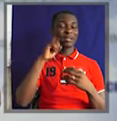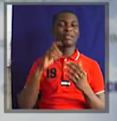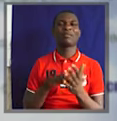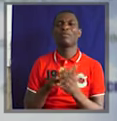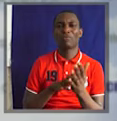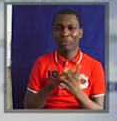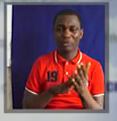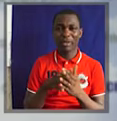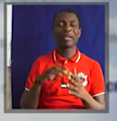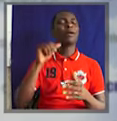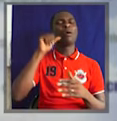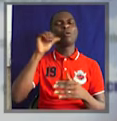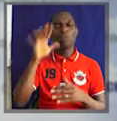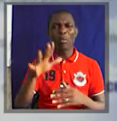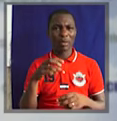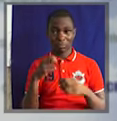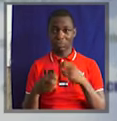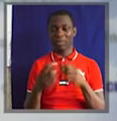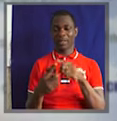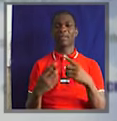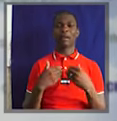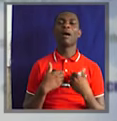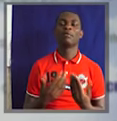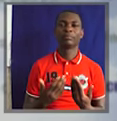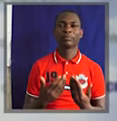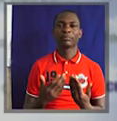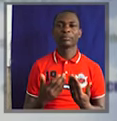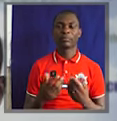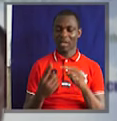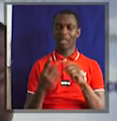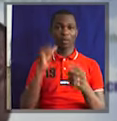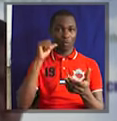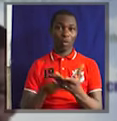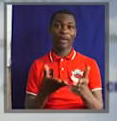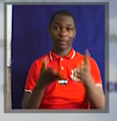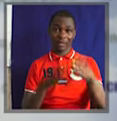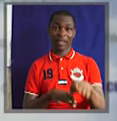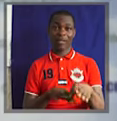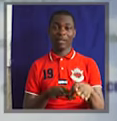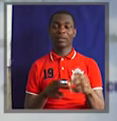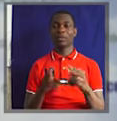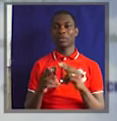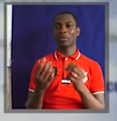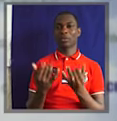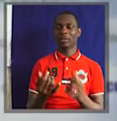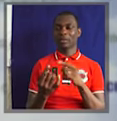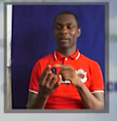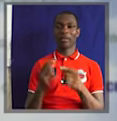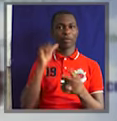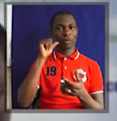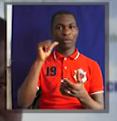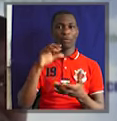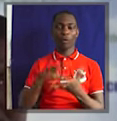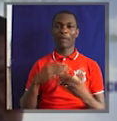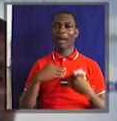enye strong na ma asam na wo na brabo mu ne yire wuye enti papa yi aye